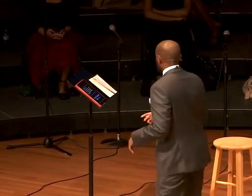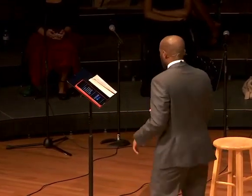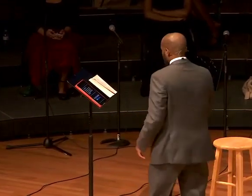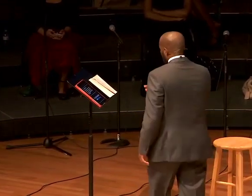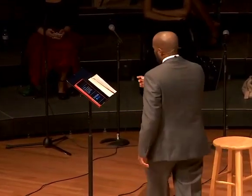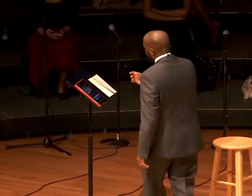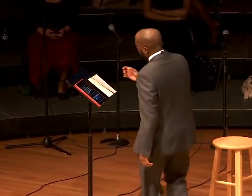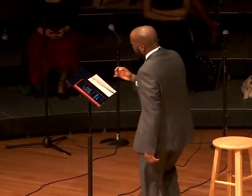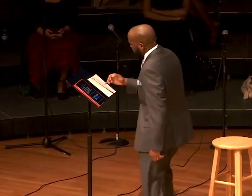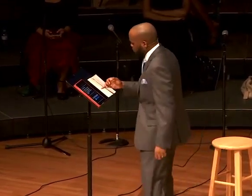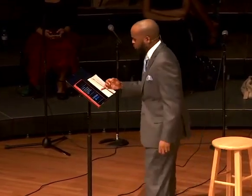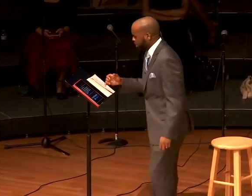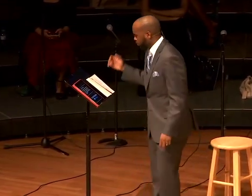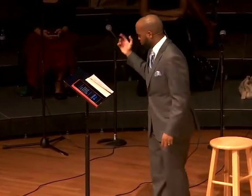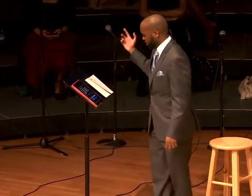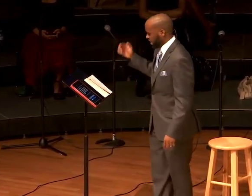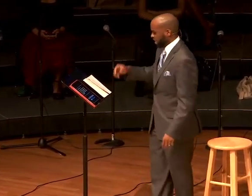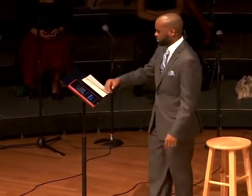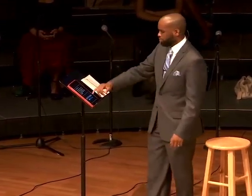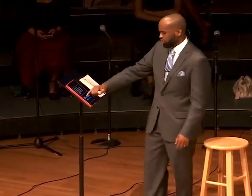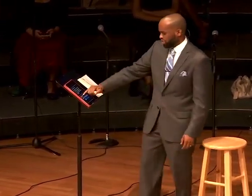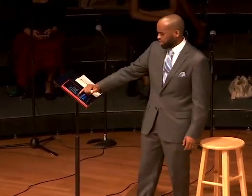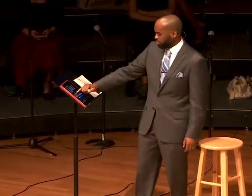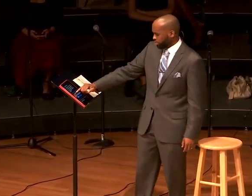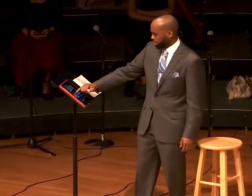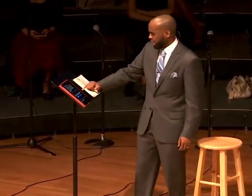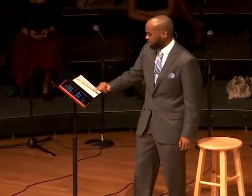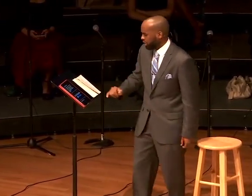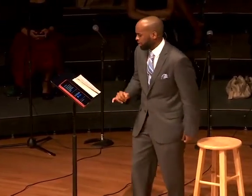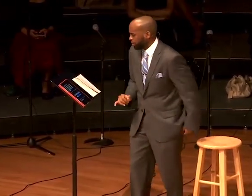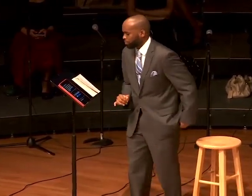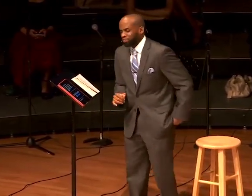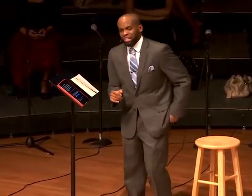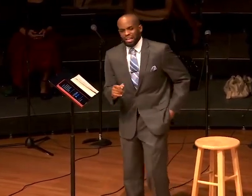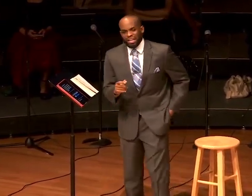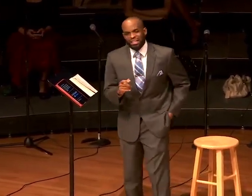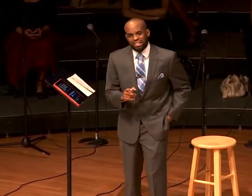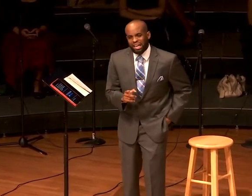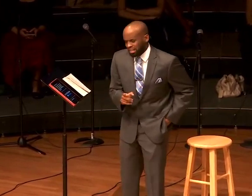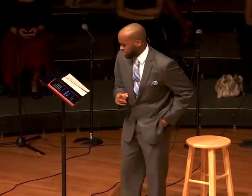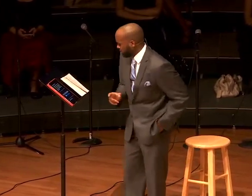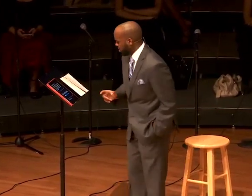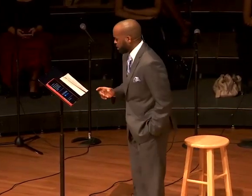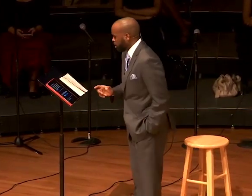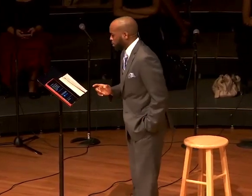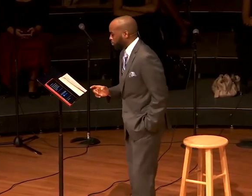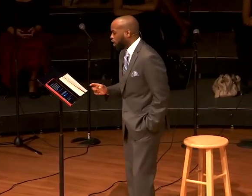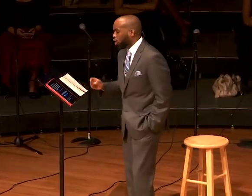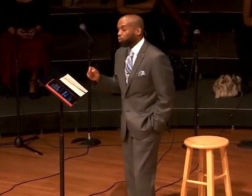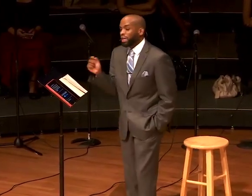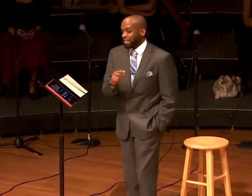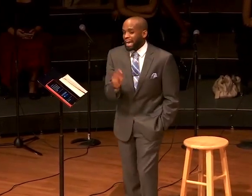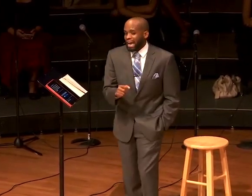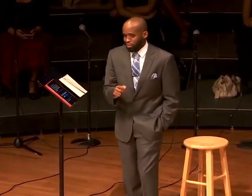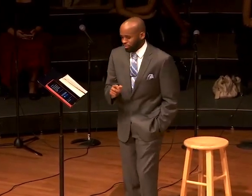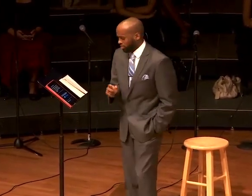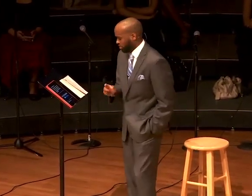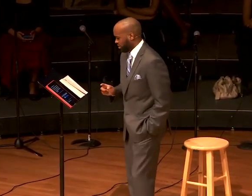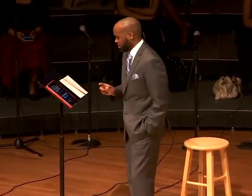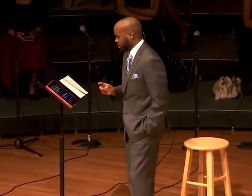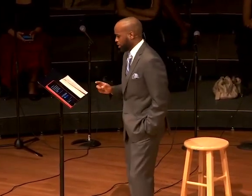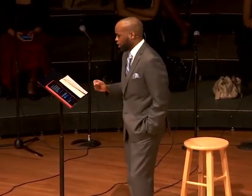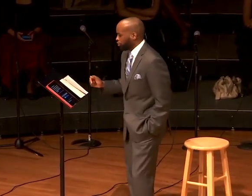it. Acts chapter 20 and verse 10, as the musician comes to play, it says, but Paul went